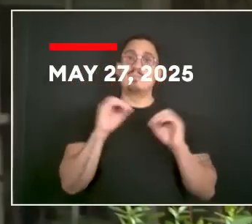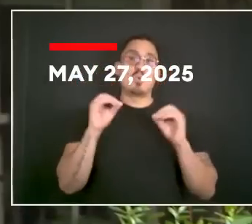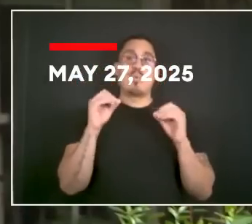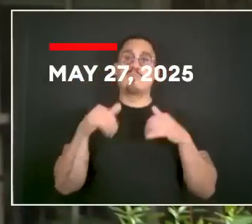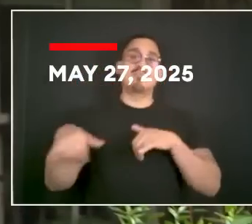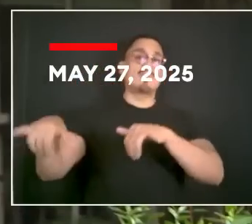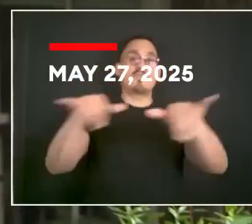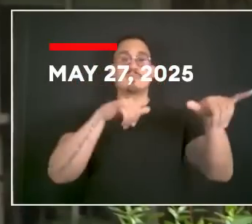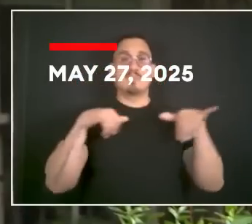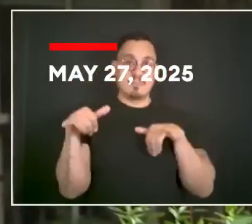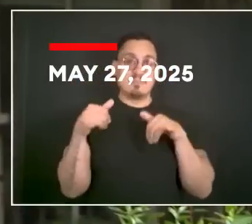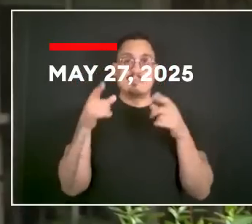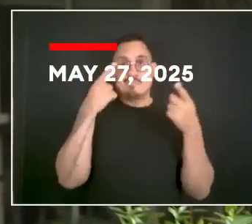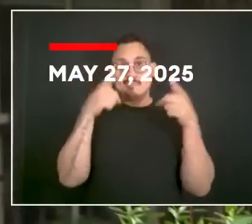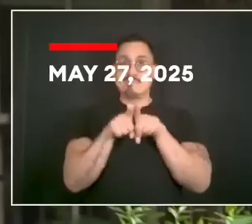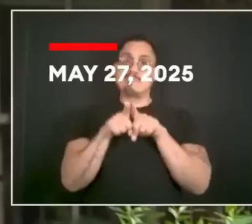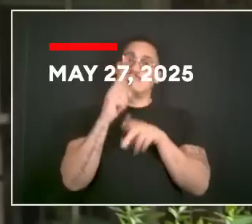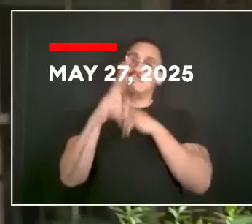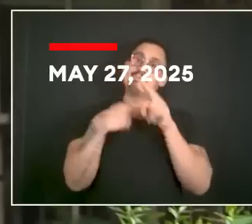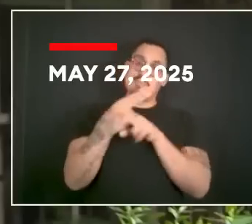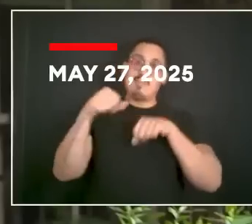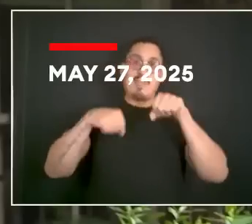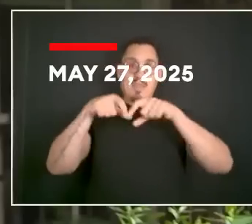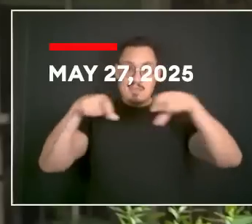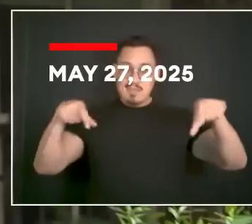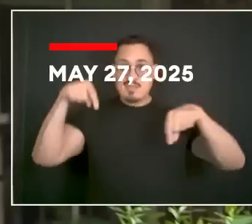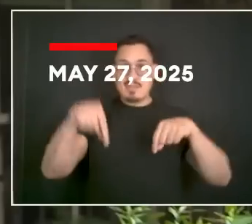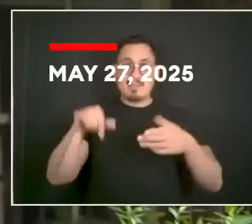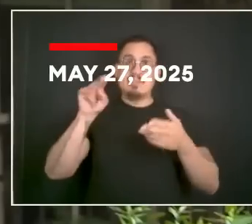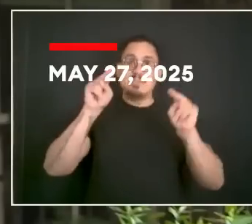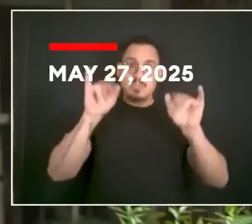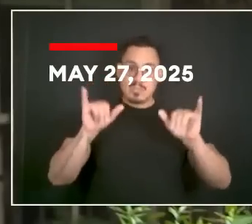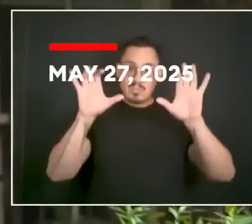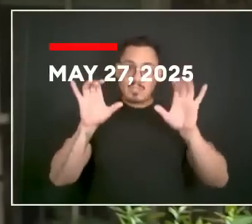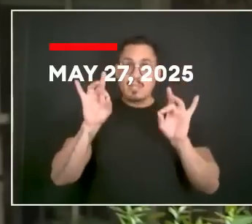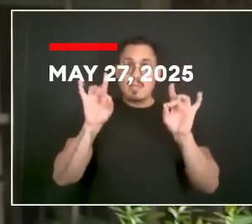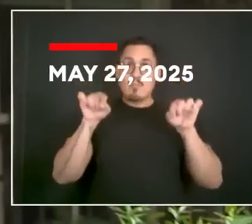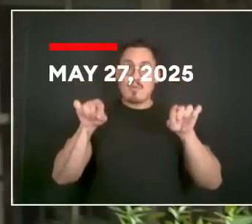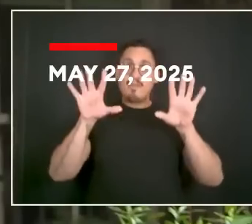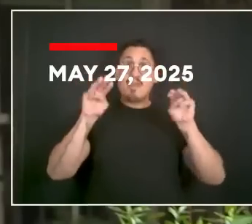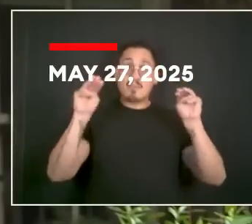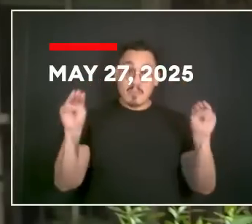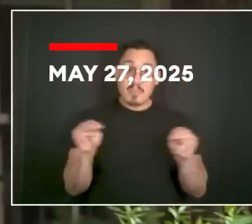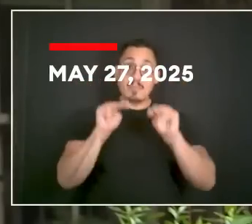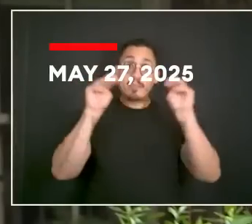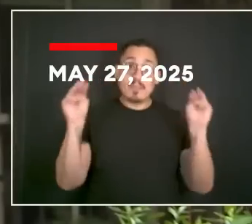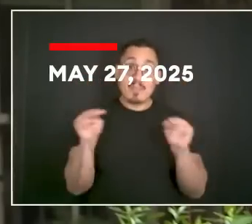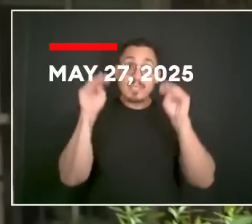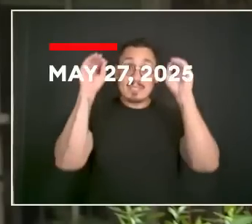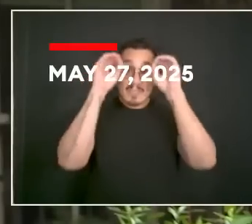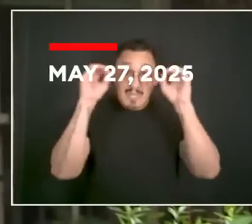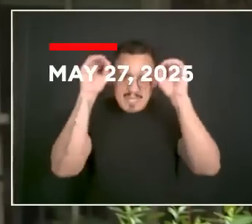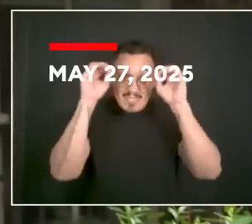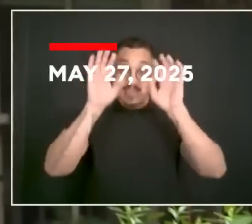is New York. I keep saying it, 8.5 million, 35 million opinion, 5 fingers, they love the middle one the